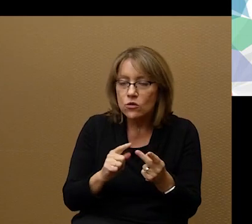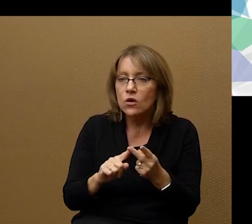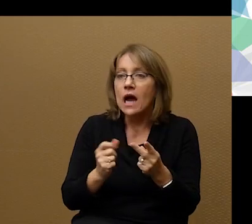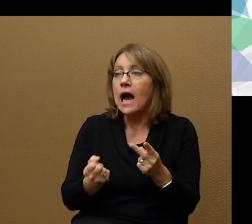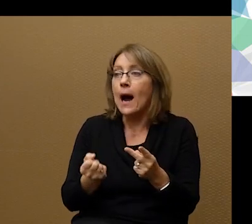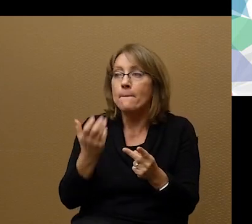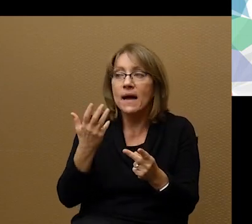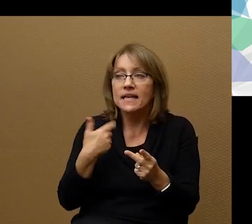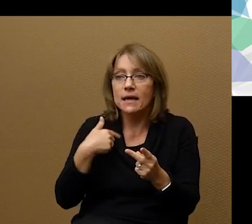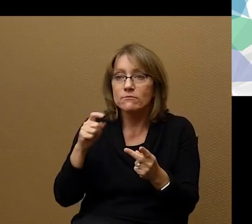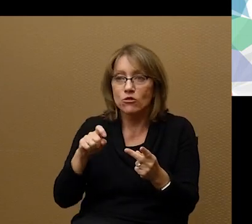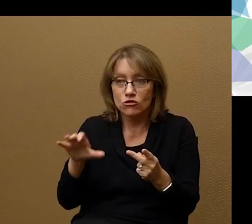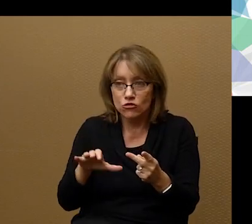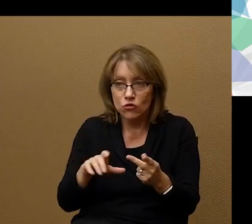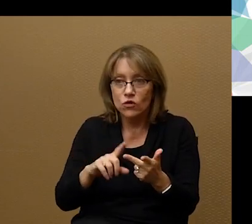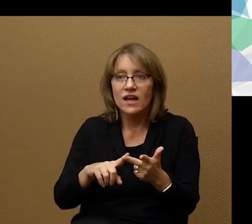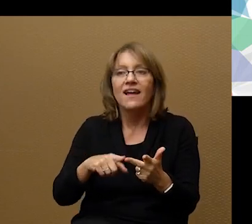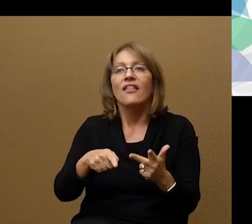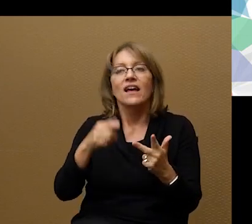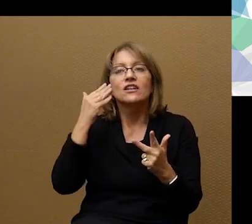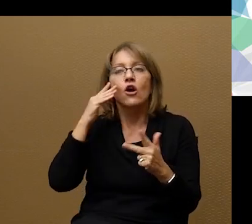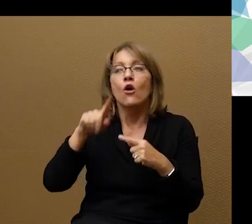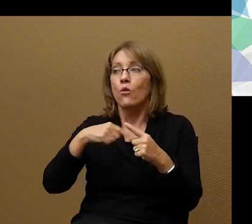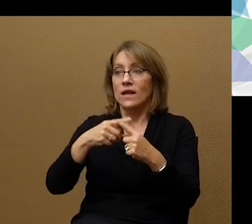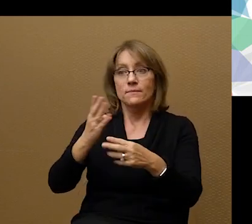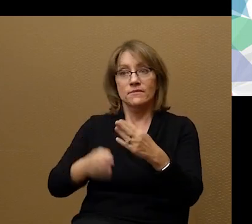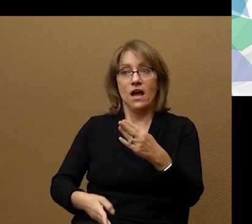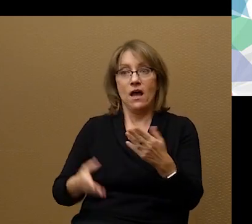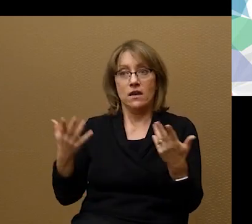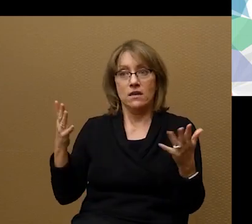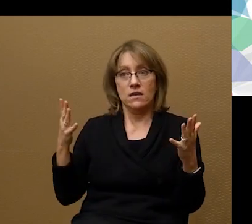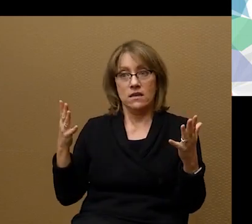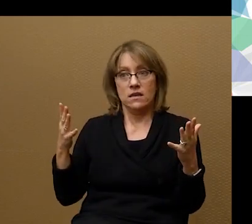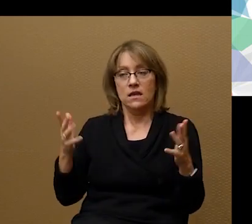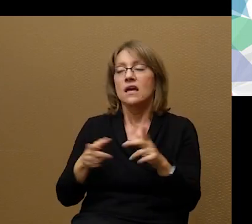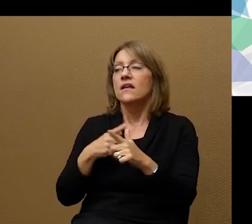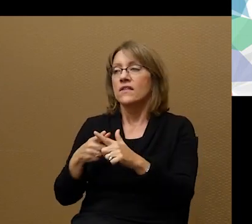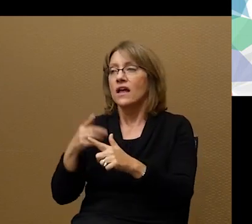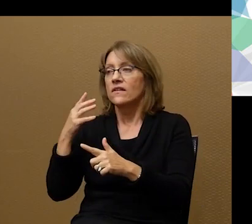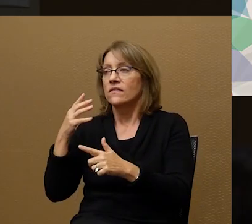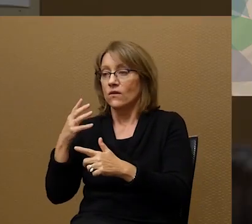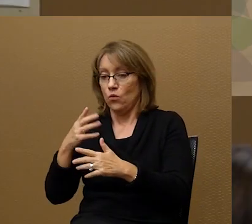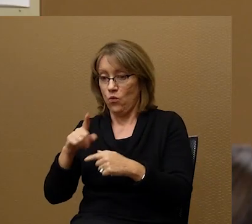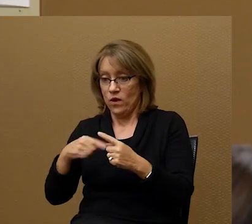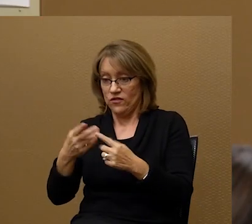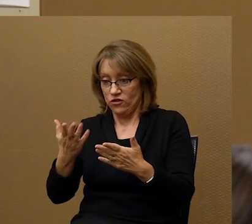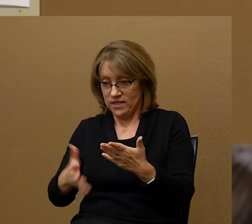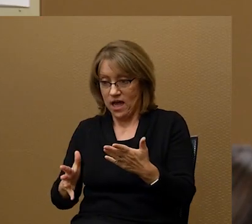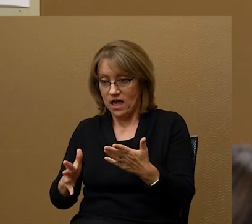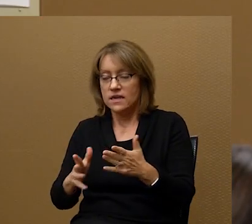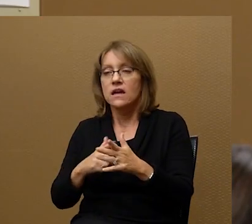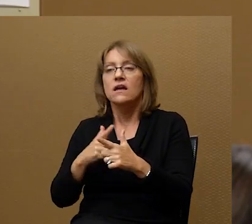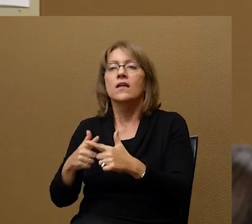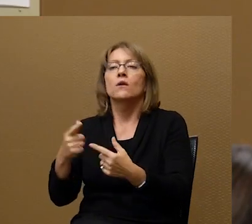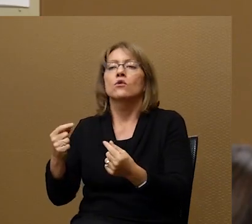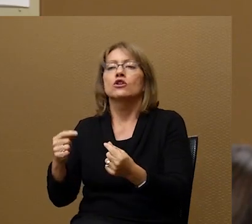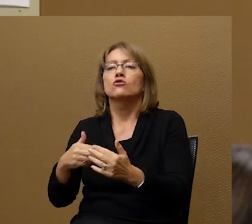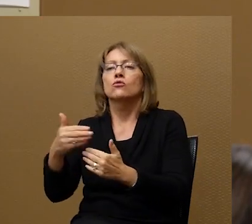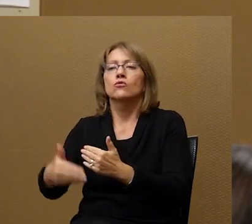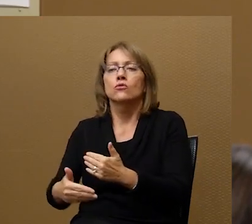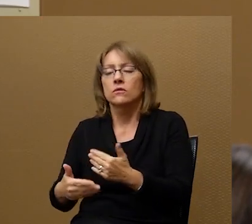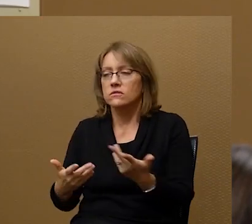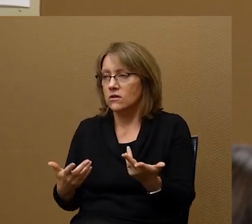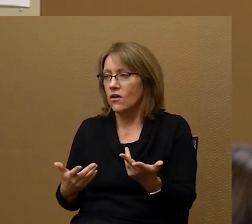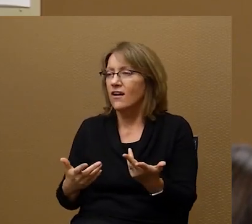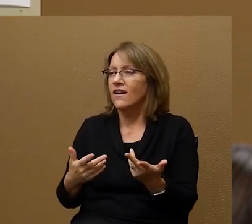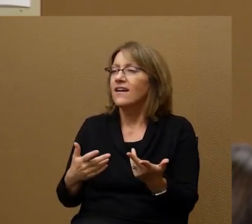when the work is finished, and then they know what to do after the task is complete. So a work system is going to look very